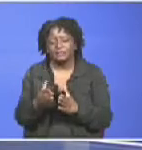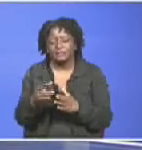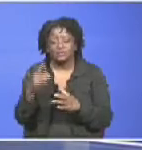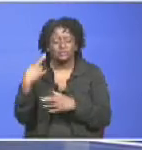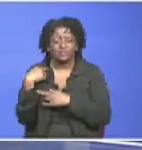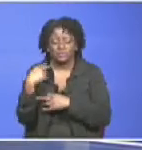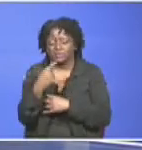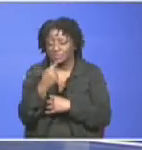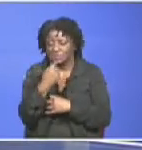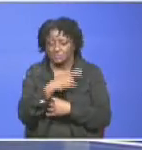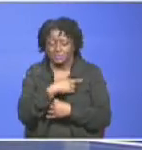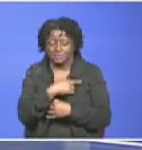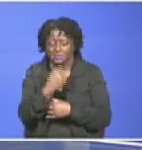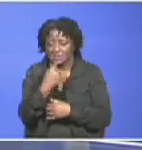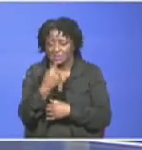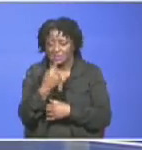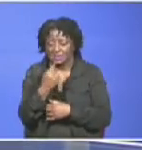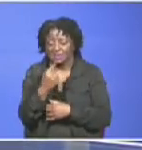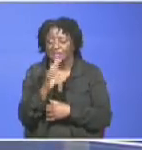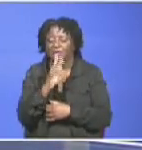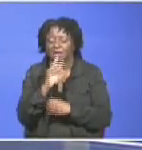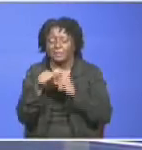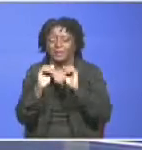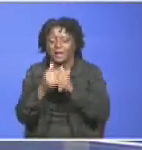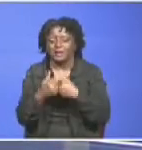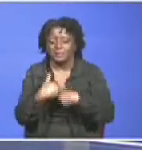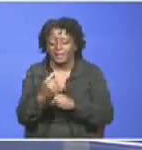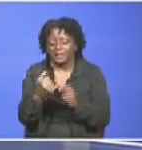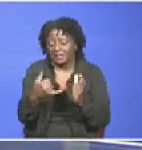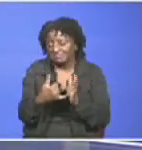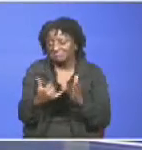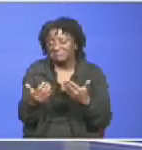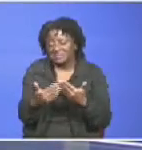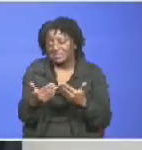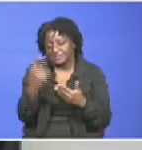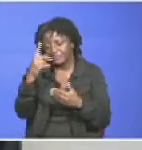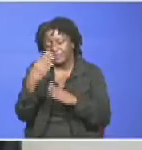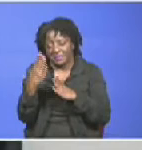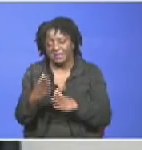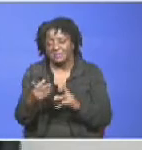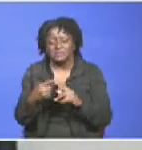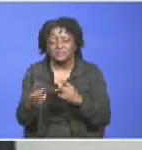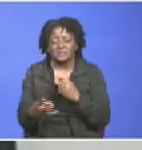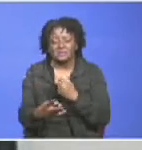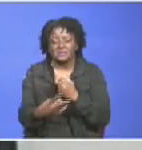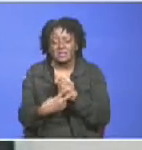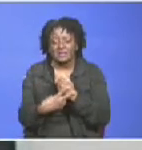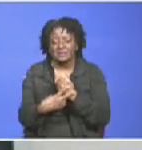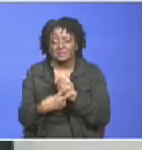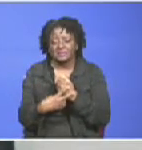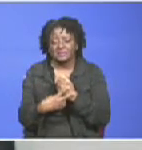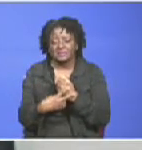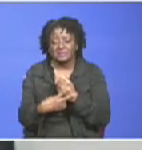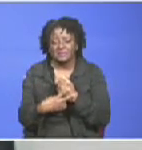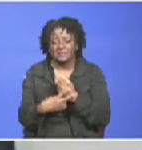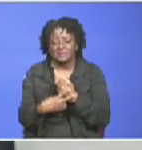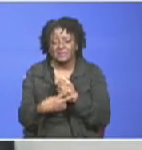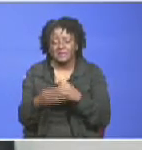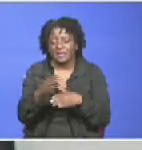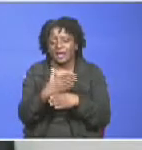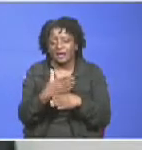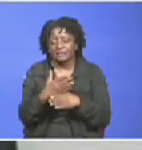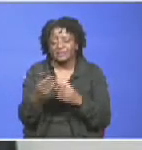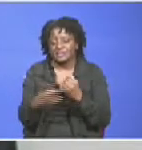for Bahamians to save rather than borrowing from the bank. Just looking at what's in the banks, the average saving levels